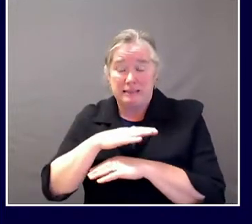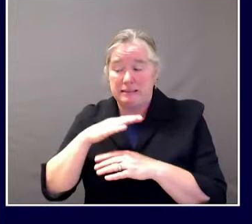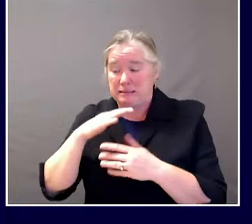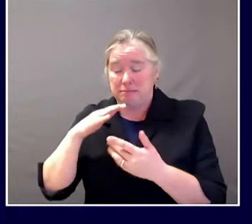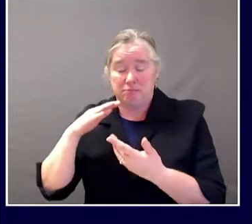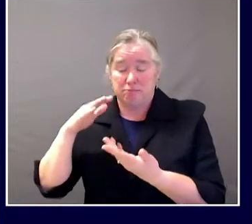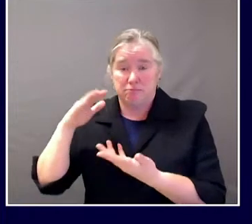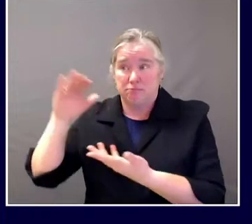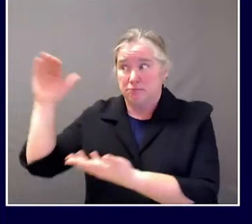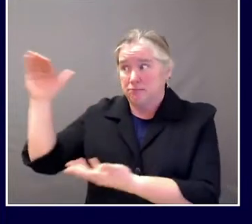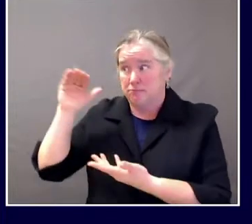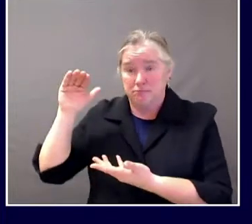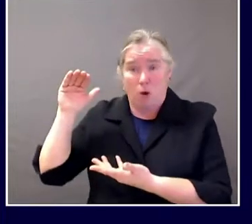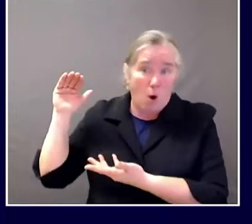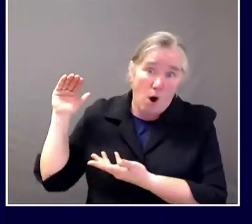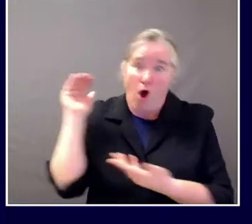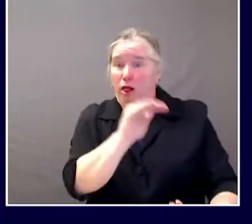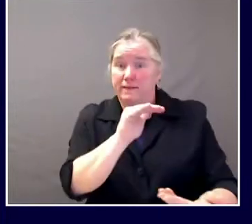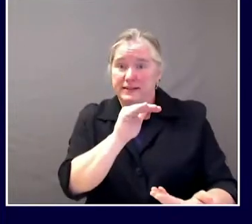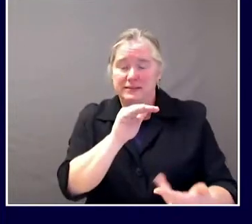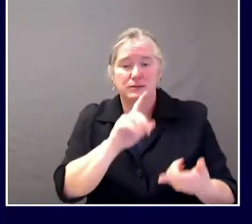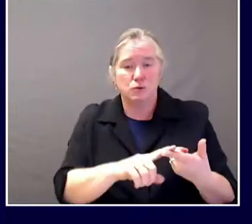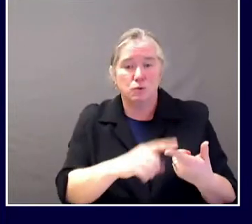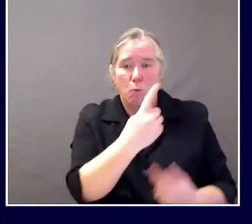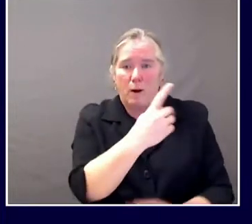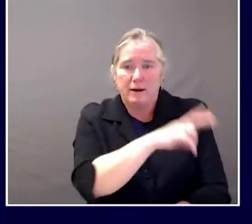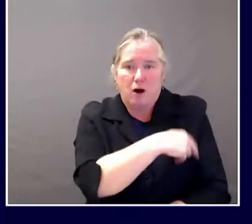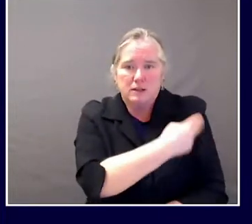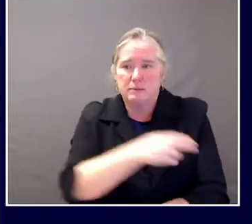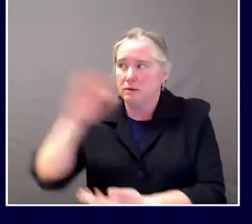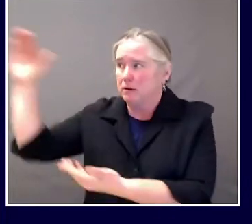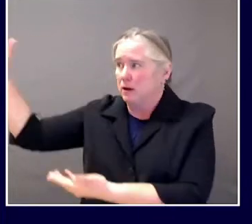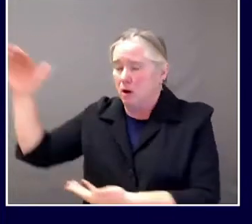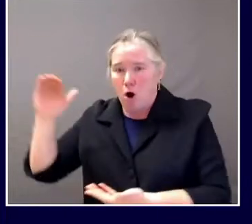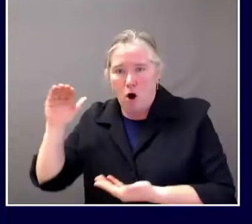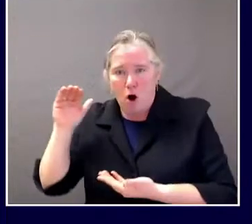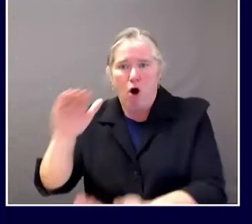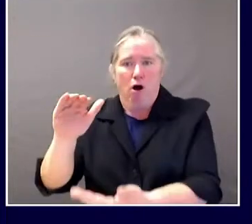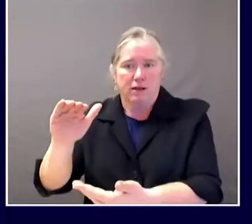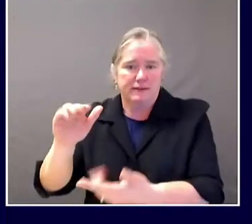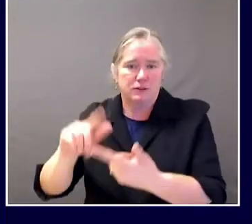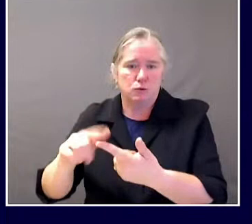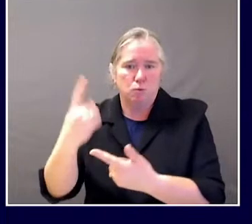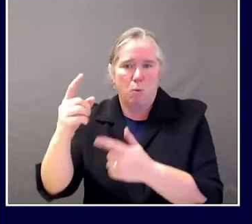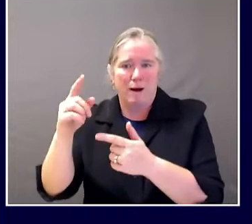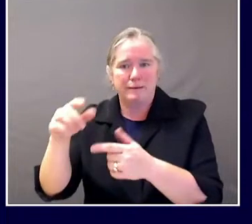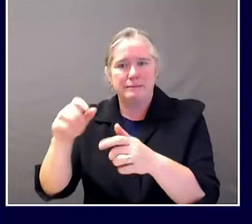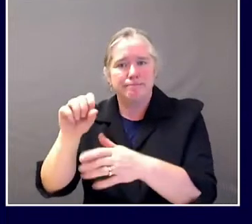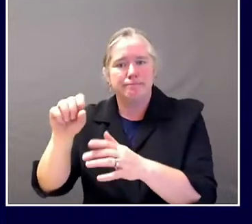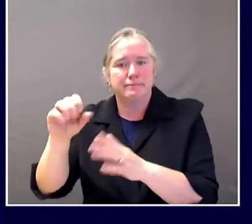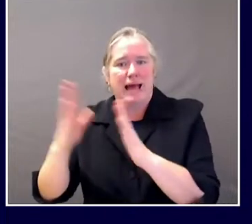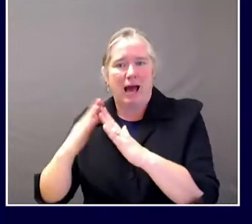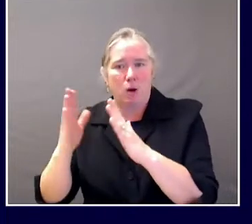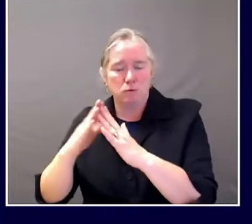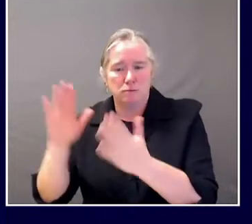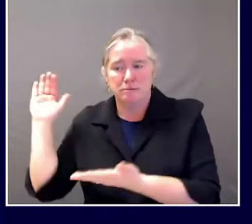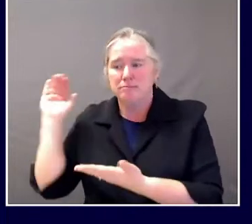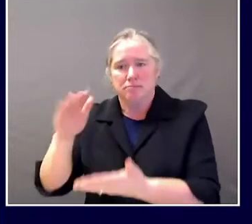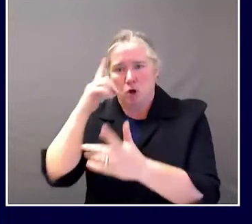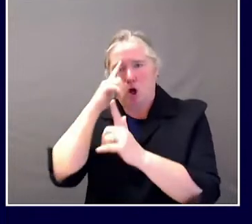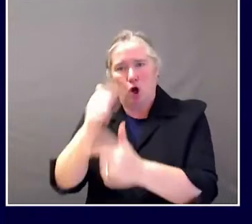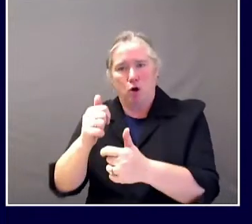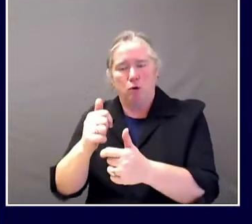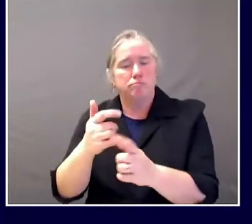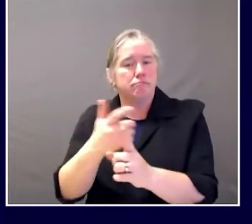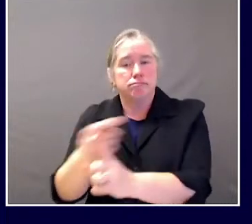population centers, to just 1 or 2 hospitals within those, and ask them to move forward as quickly as possible and just vaccinate